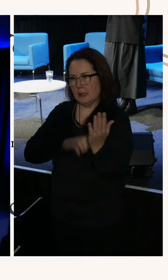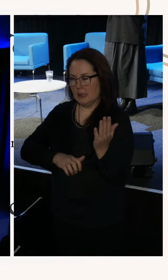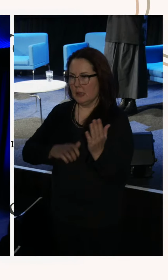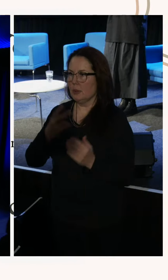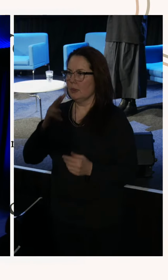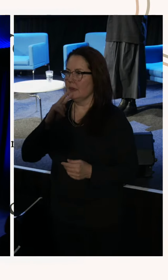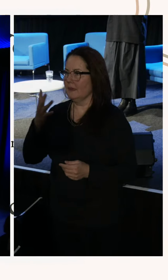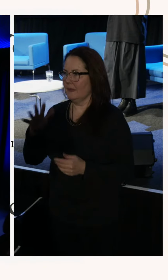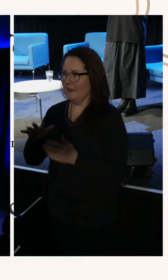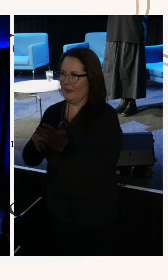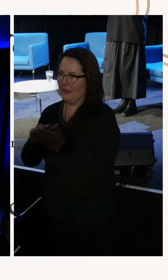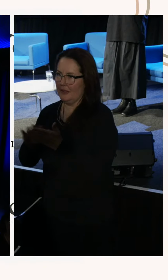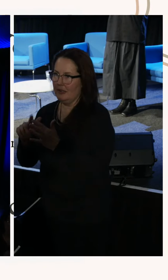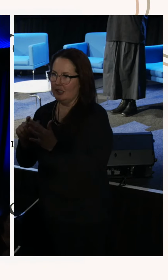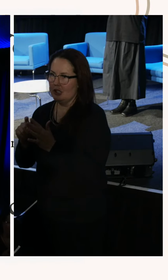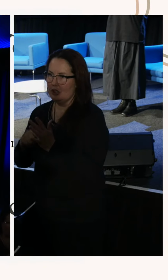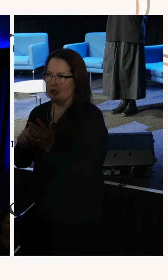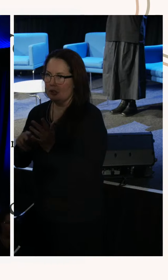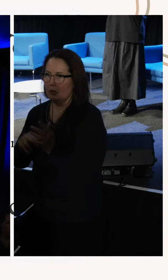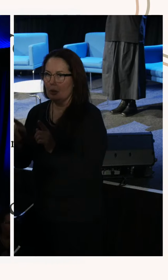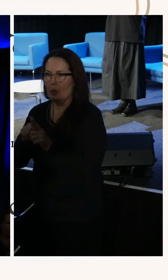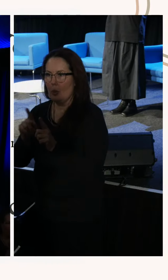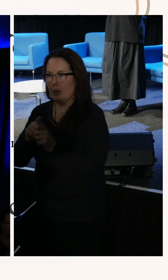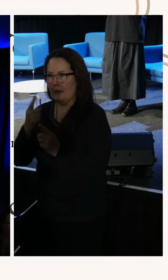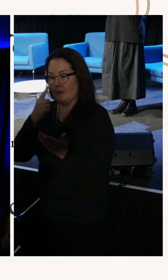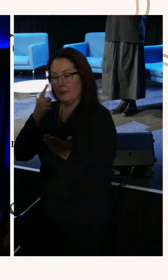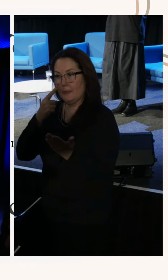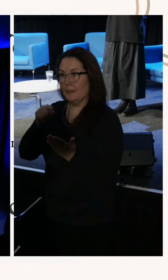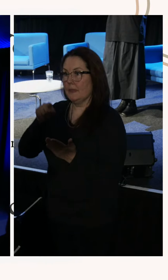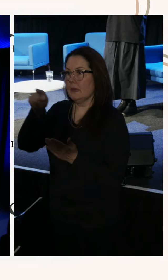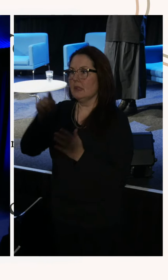250th edition, and also to peruse